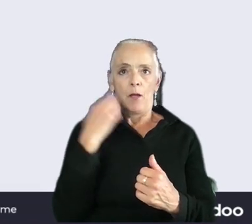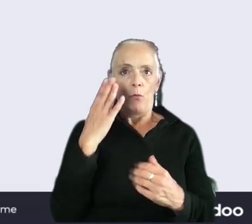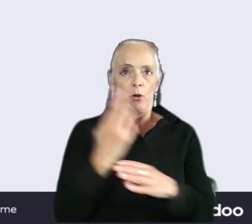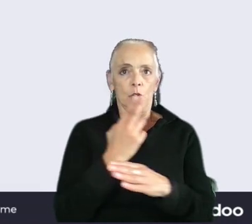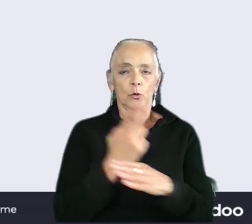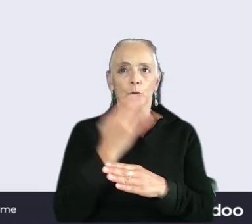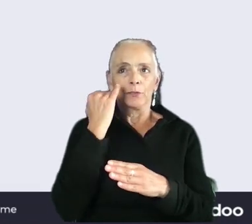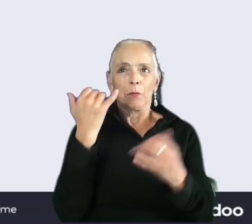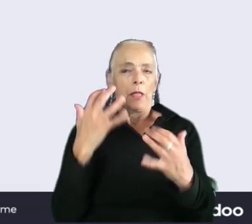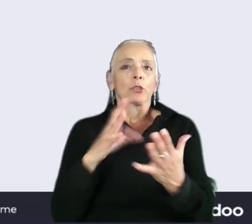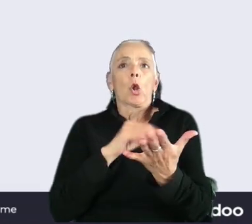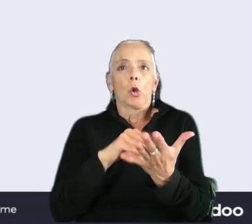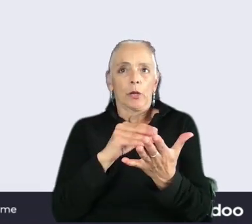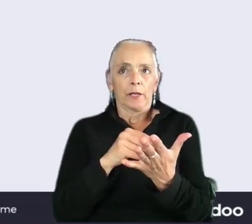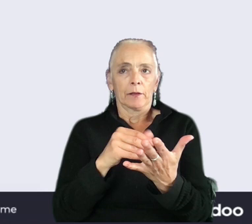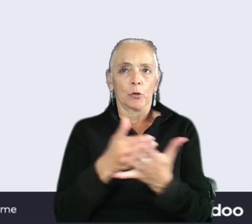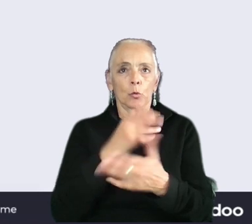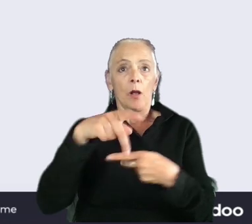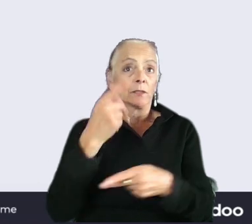really learning the loop and the logic.